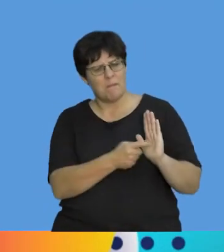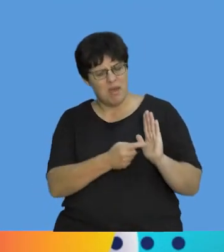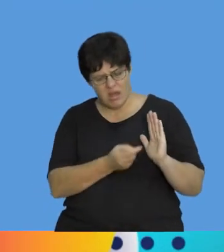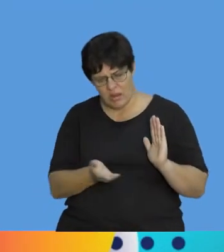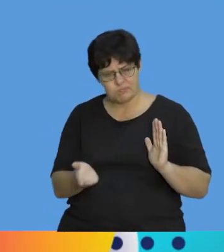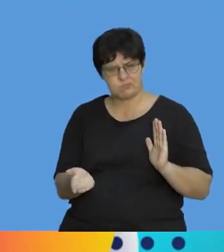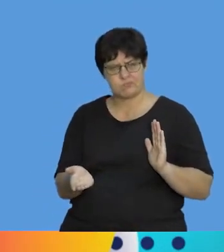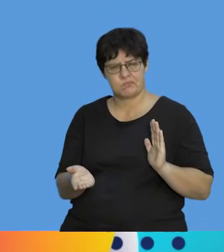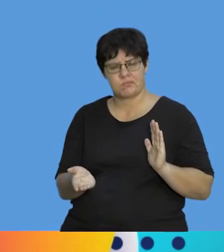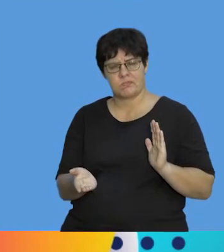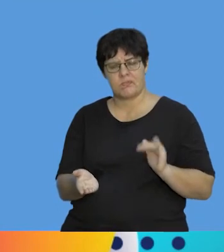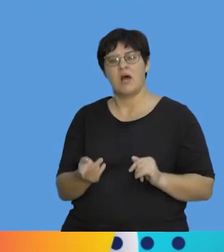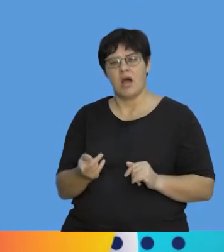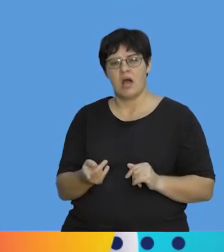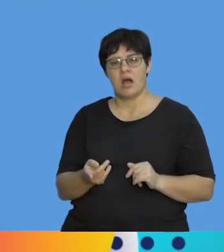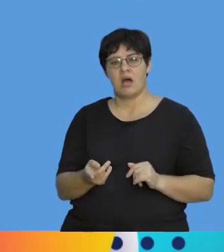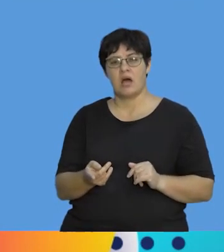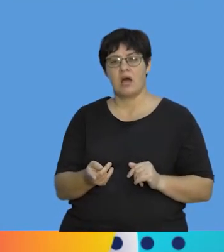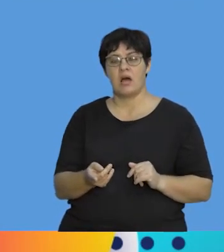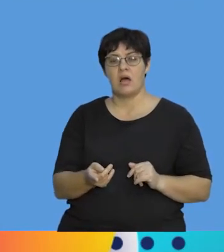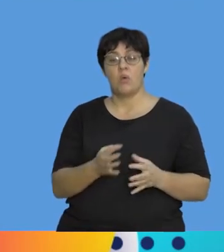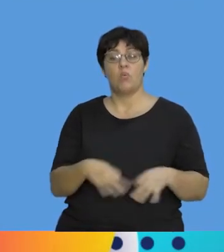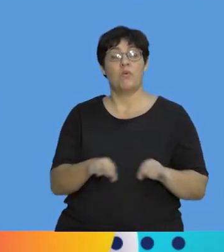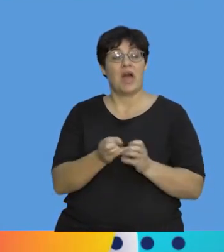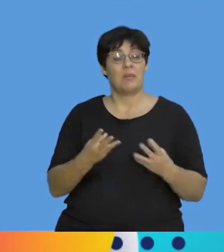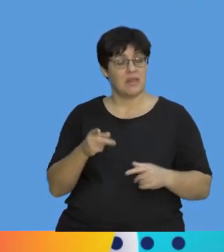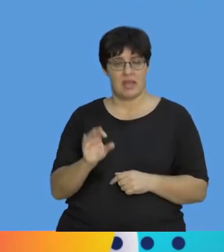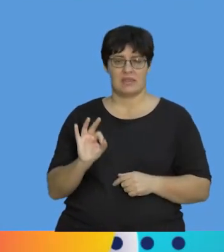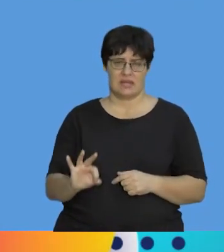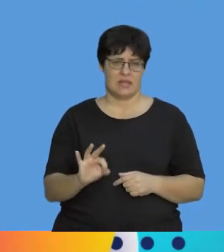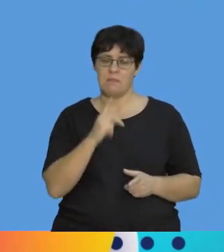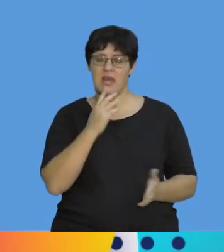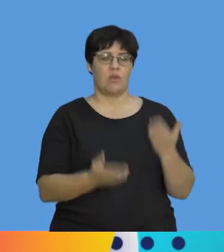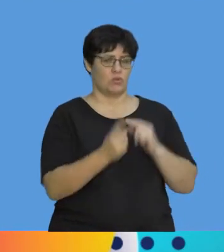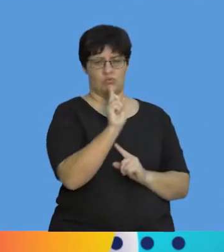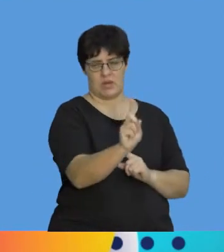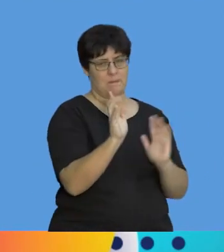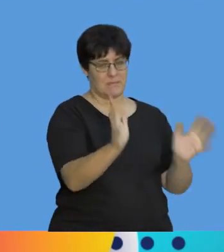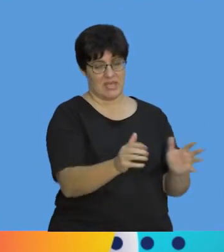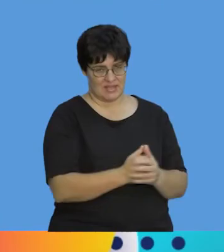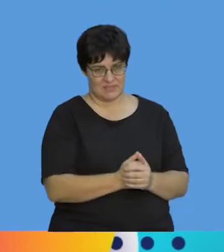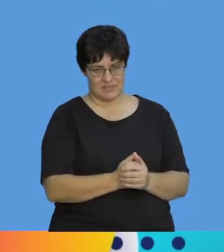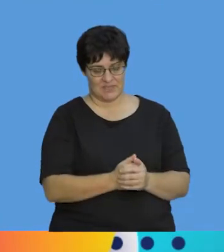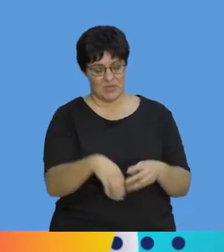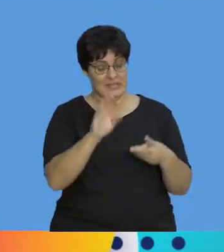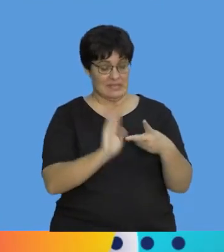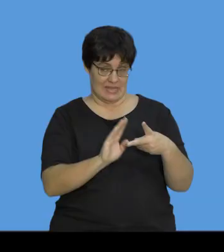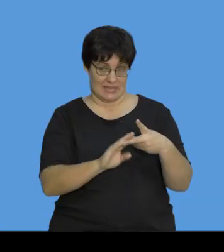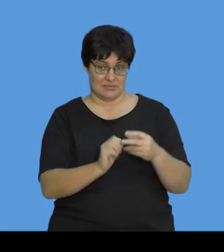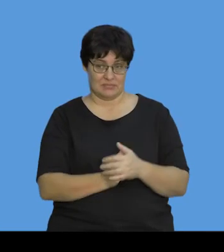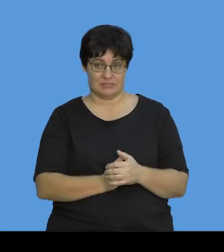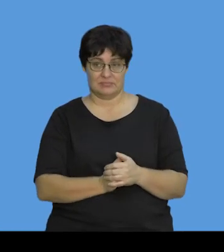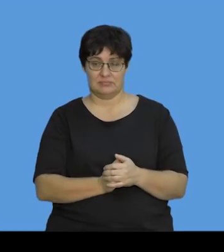mark allocation. This is only worth 3 marks, means 1 equation. Let's get to the next one.